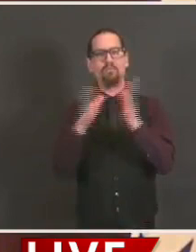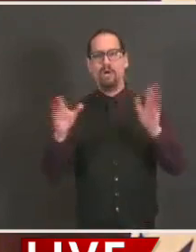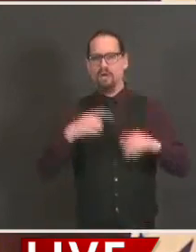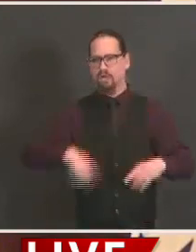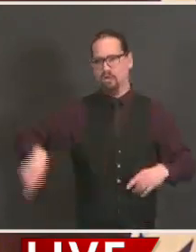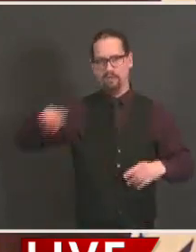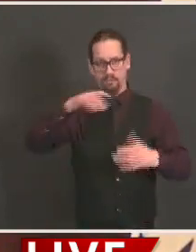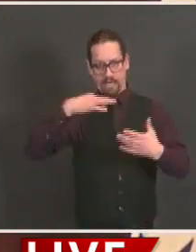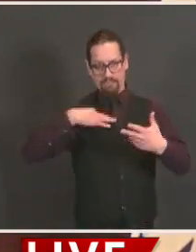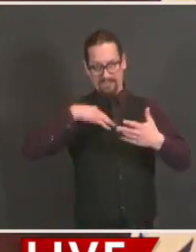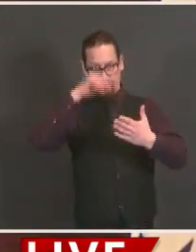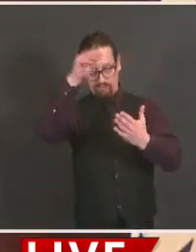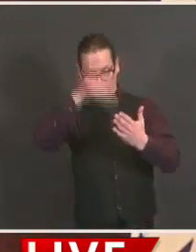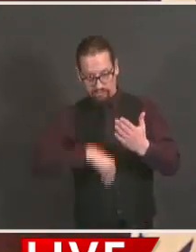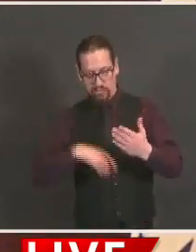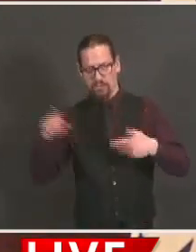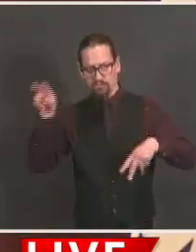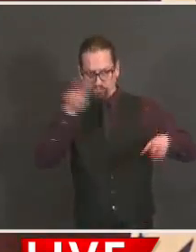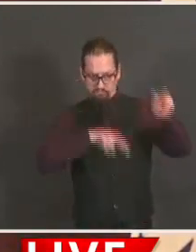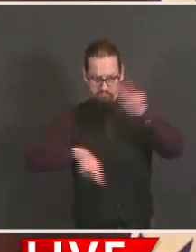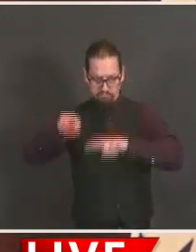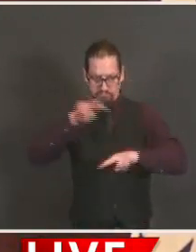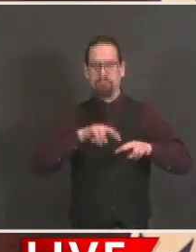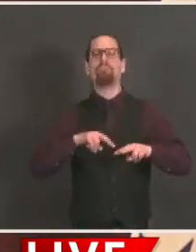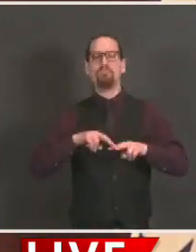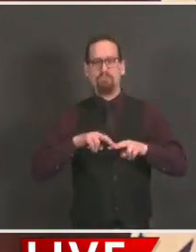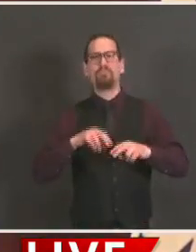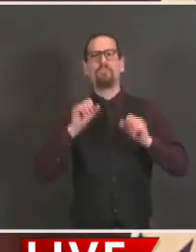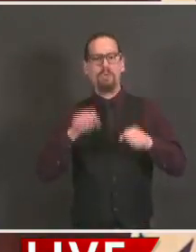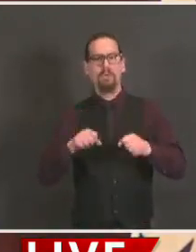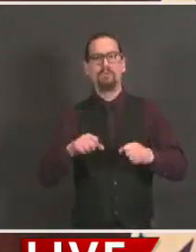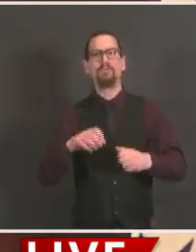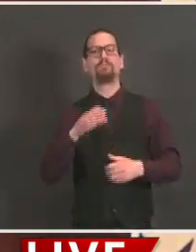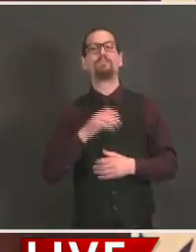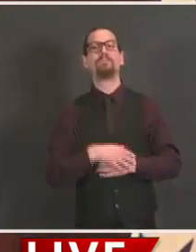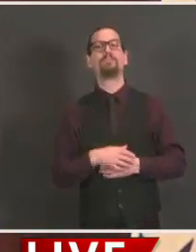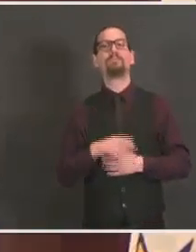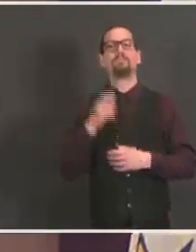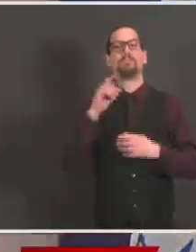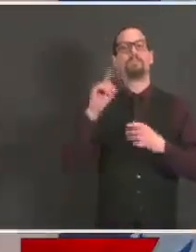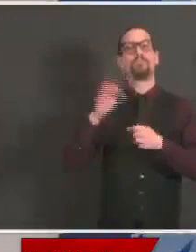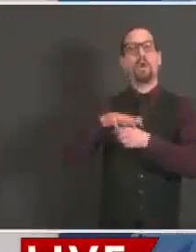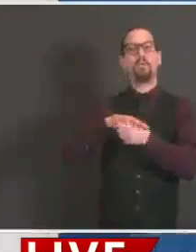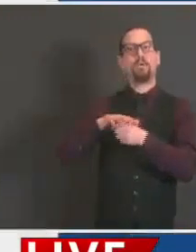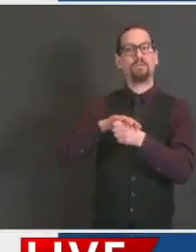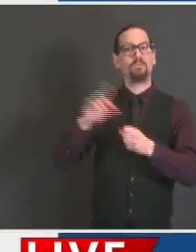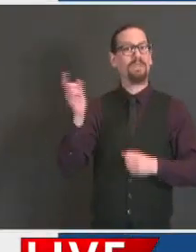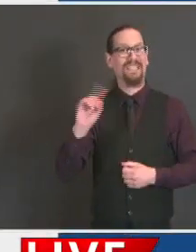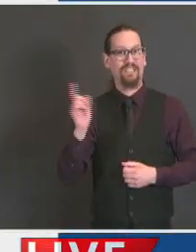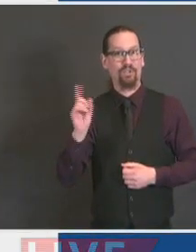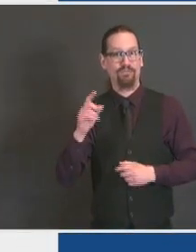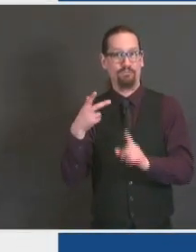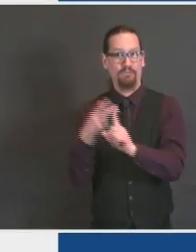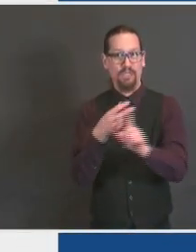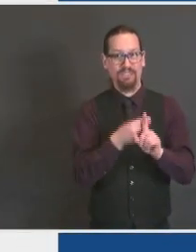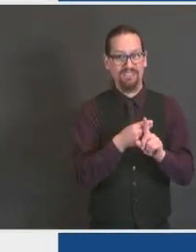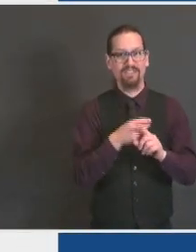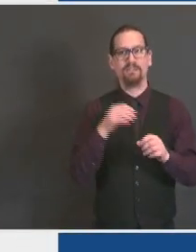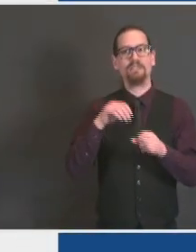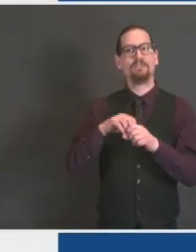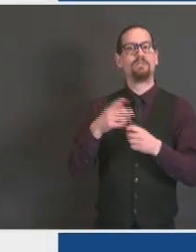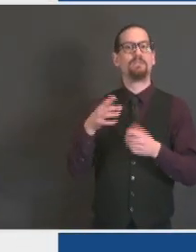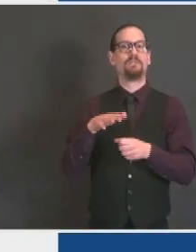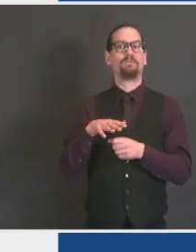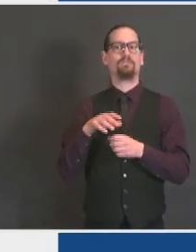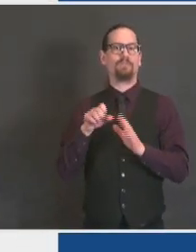The second type of place where people will get vaccinated is what we are calling local and regional vaccination